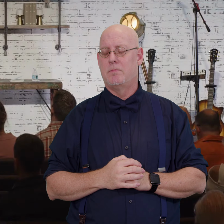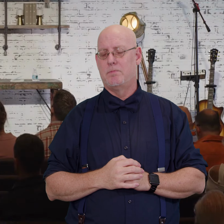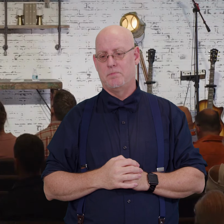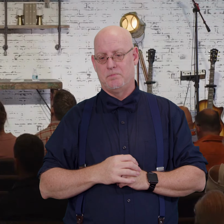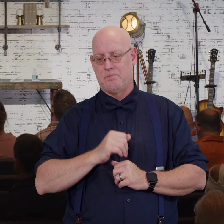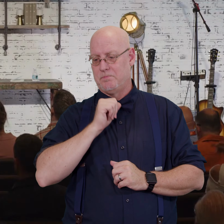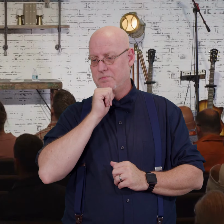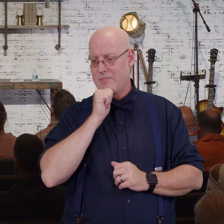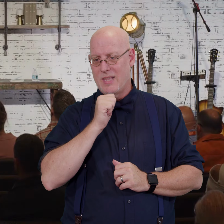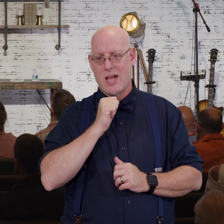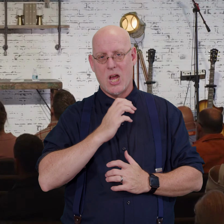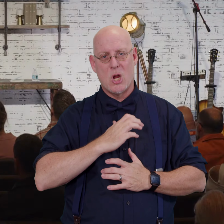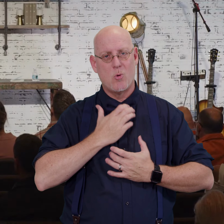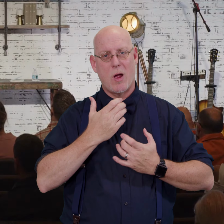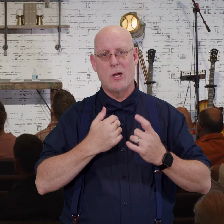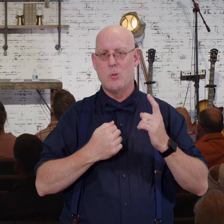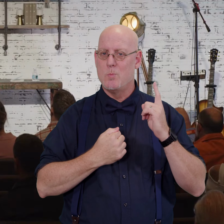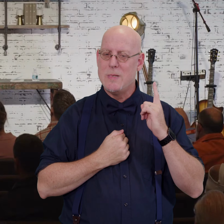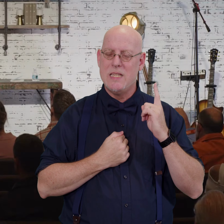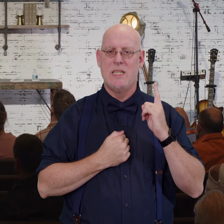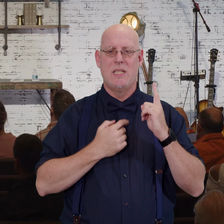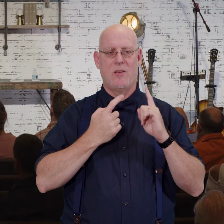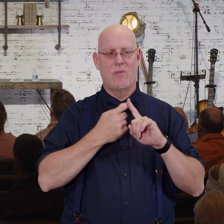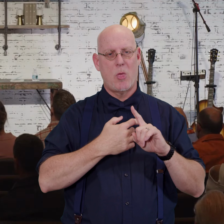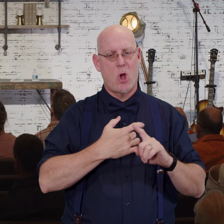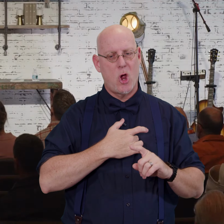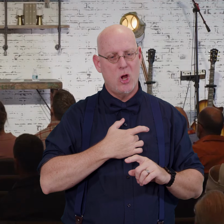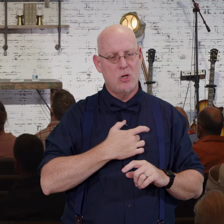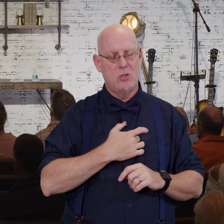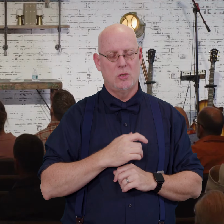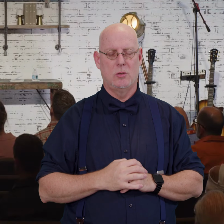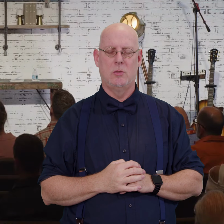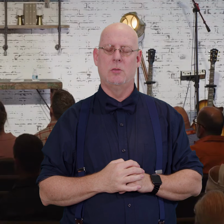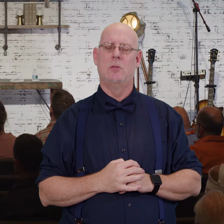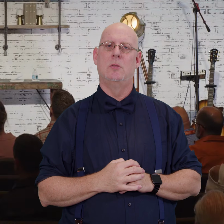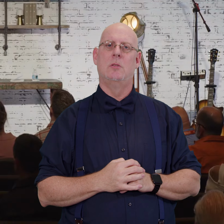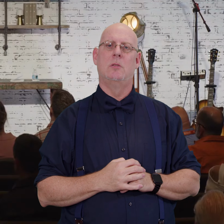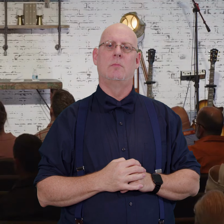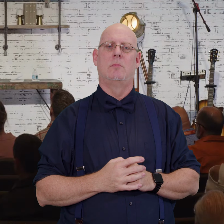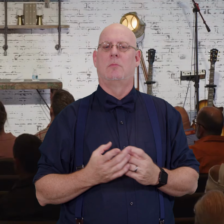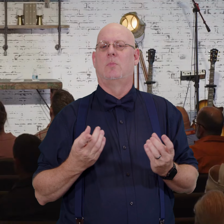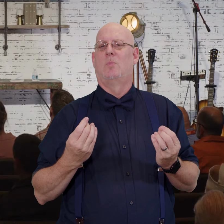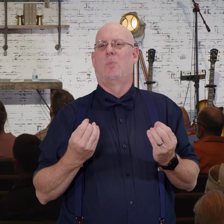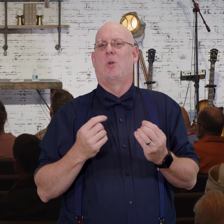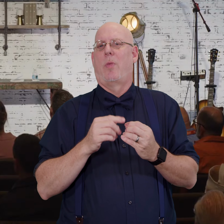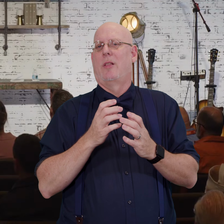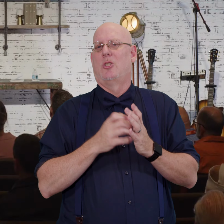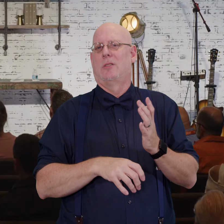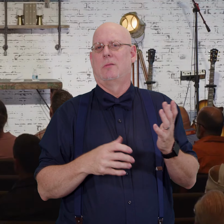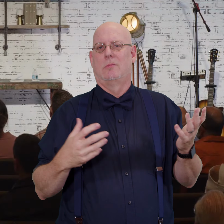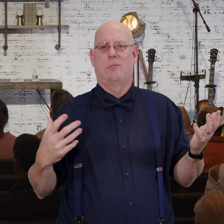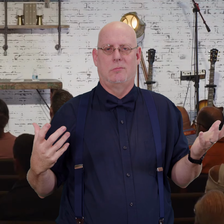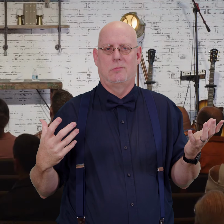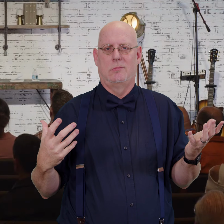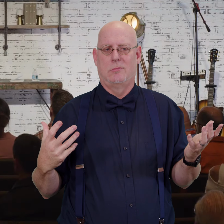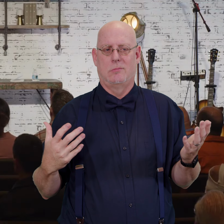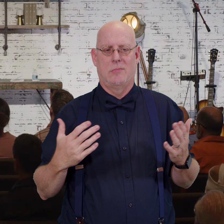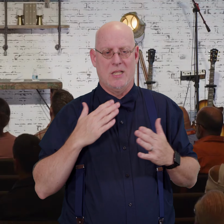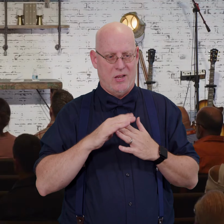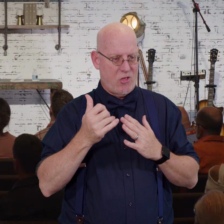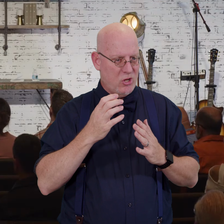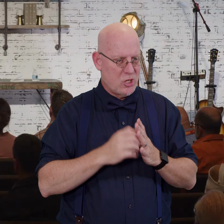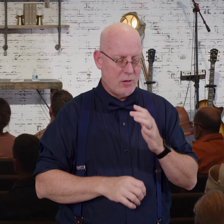They do not cry to me from the hearts. So what do we do with this text? Okay, we come to the